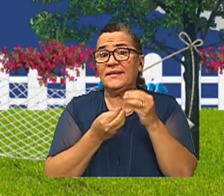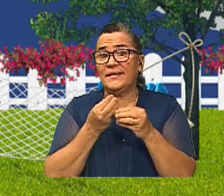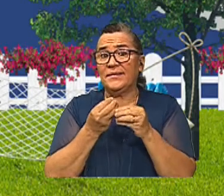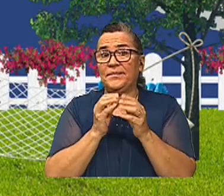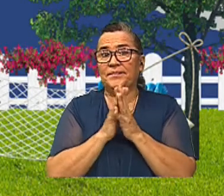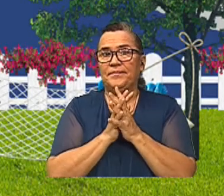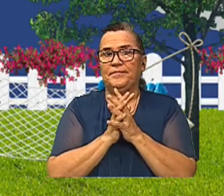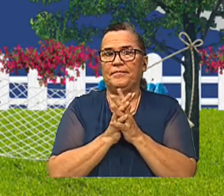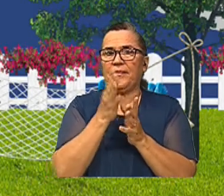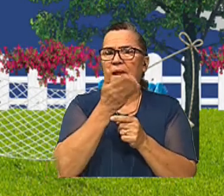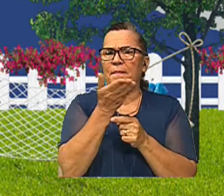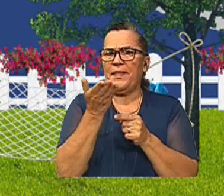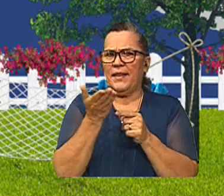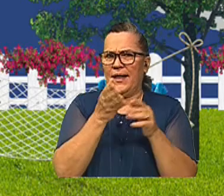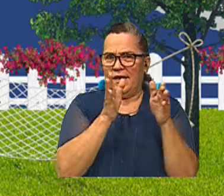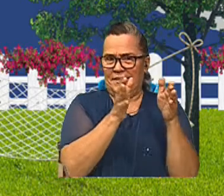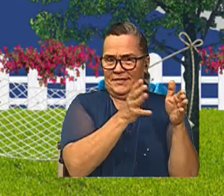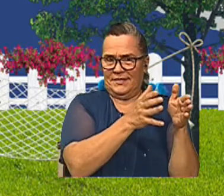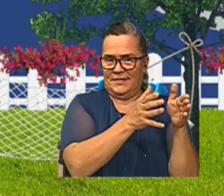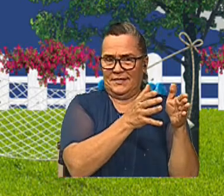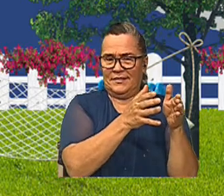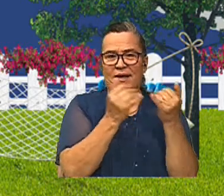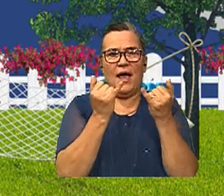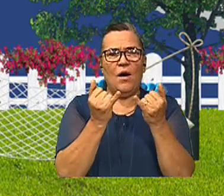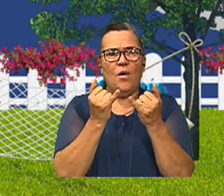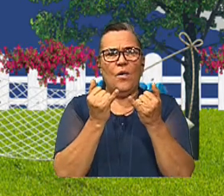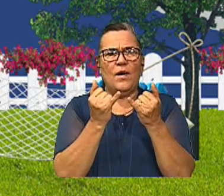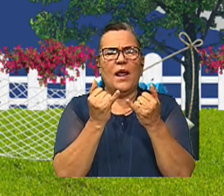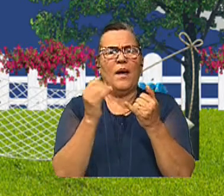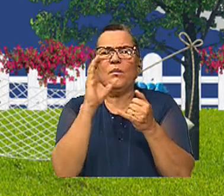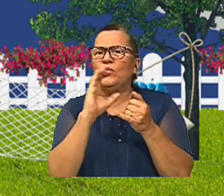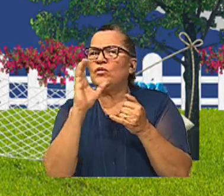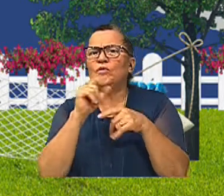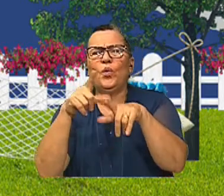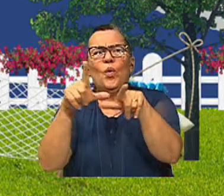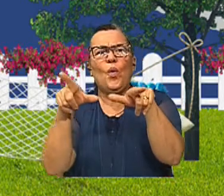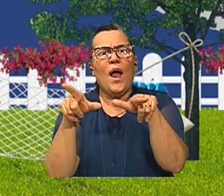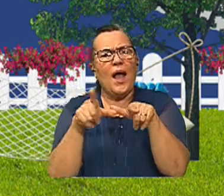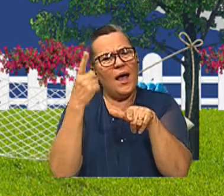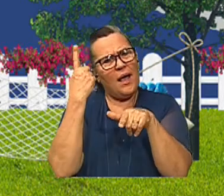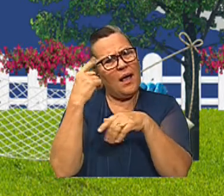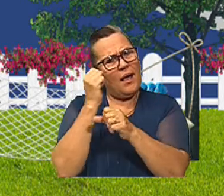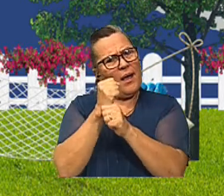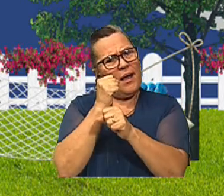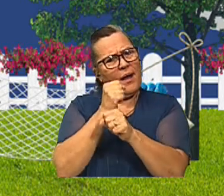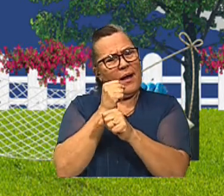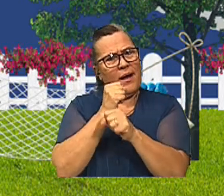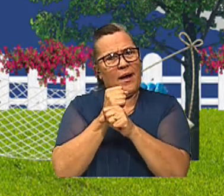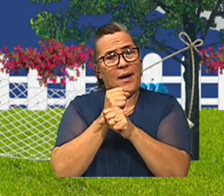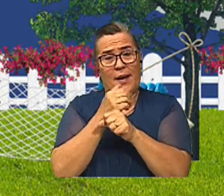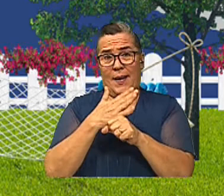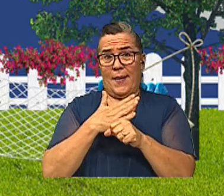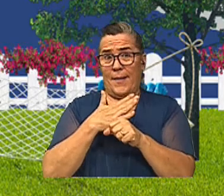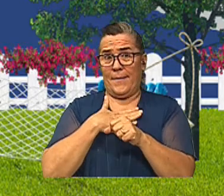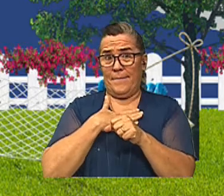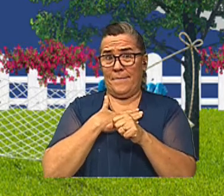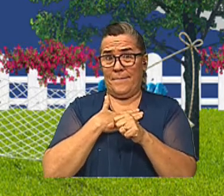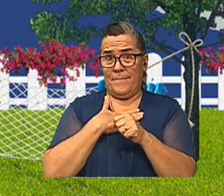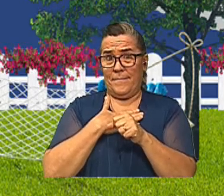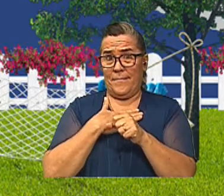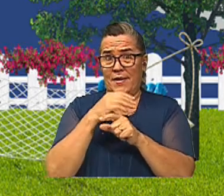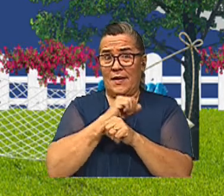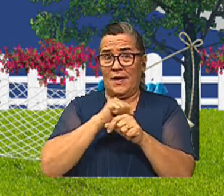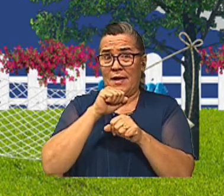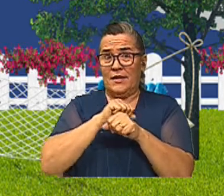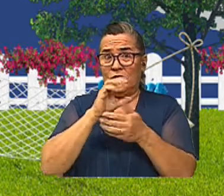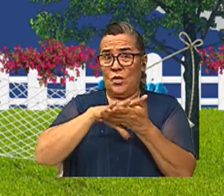okay, the materials. Now, let's look for a place to work. In my case, here in Aprendo en